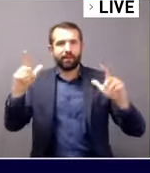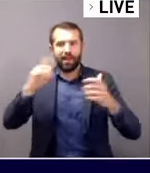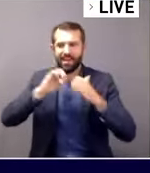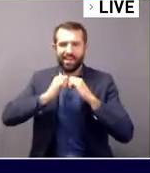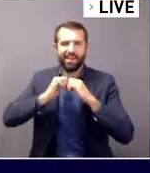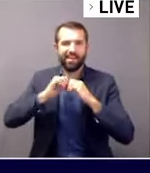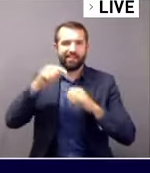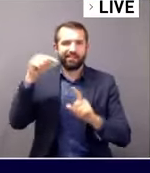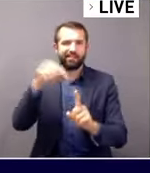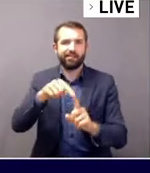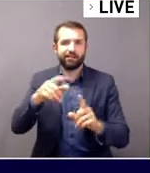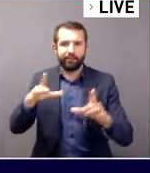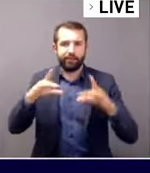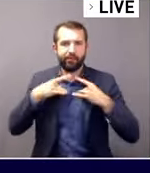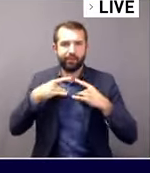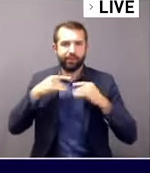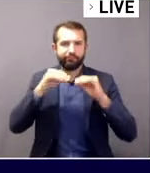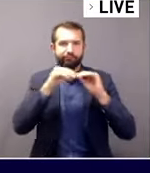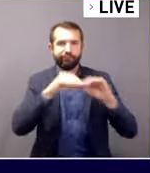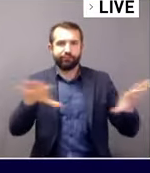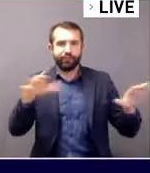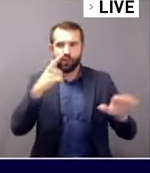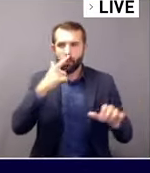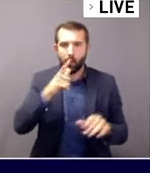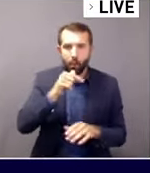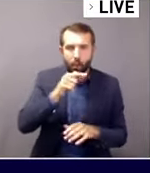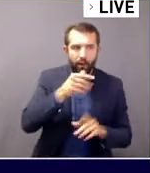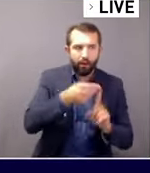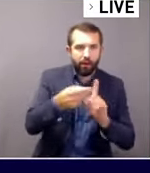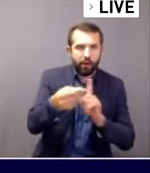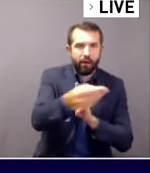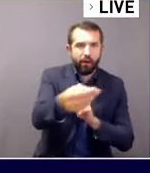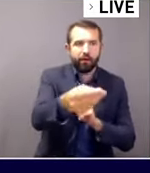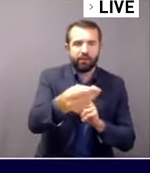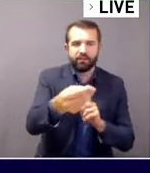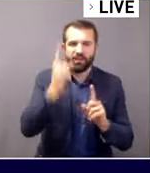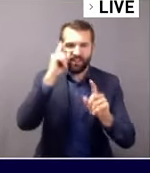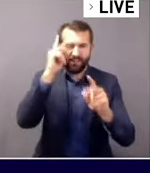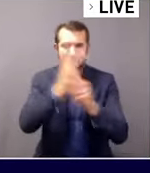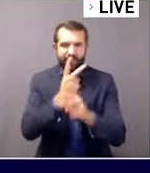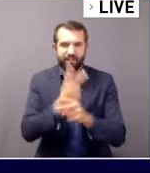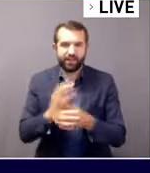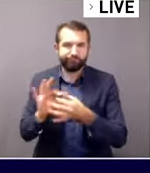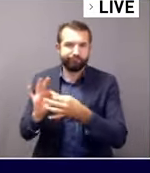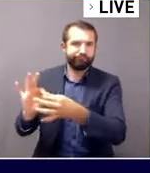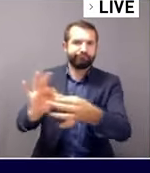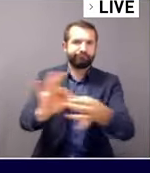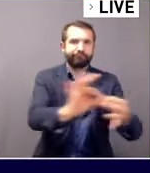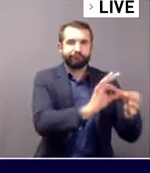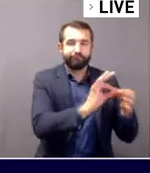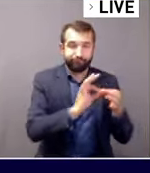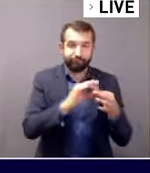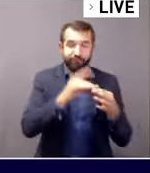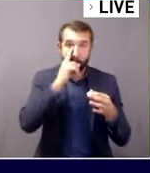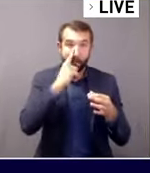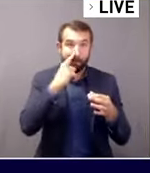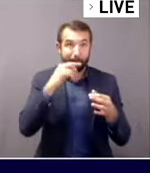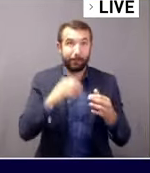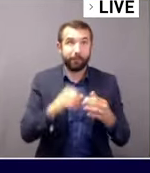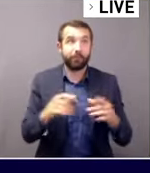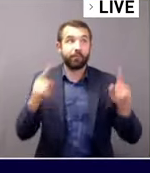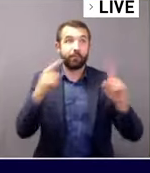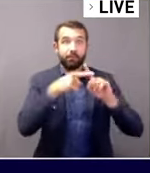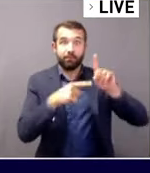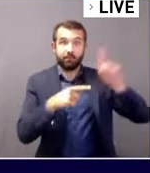that church community and whether it was in any way related to the events at the Millinocket wedding on August